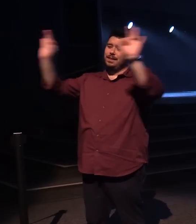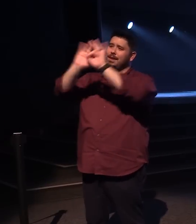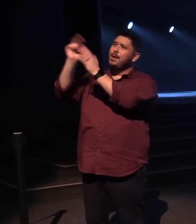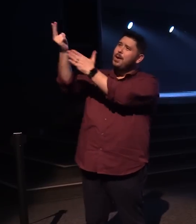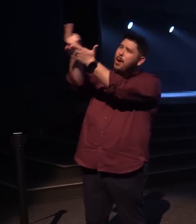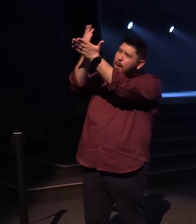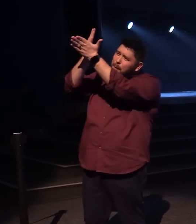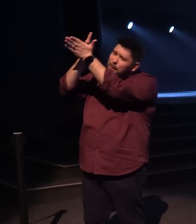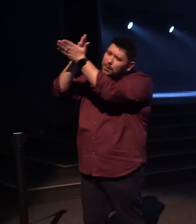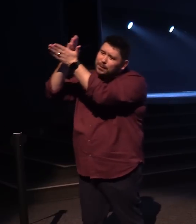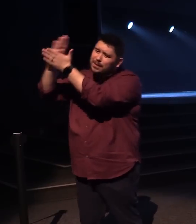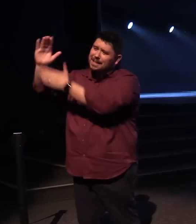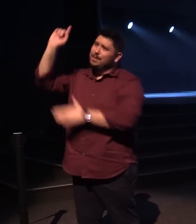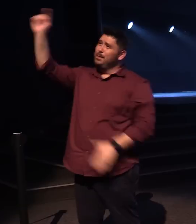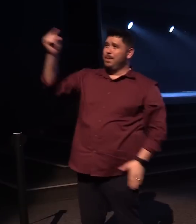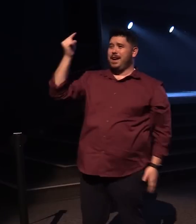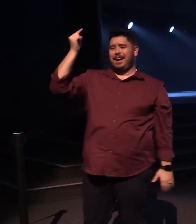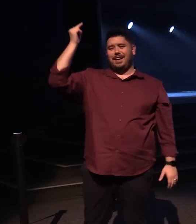Jesus.